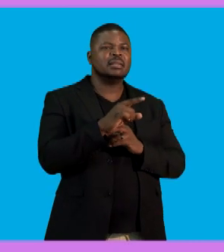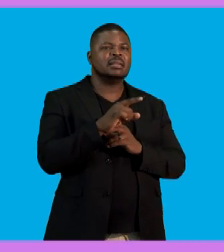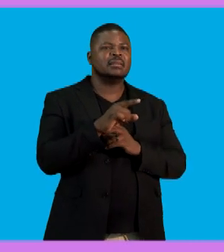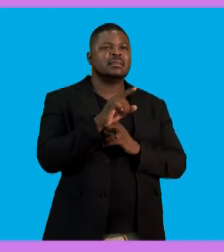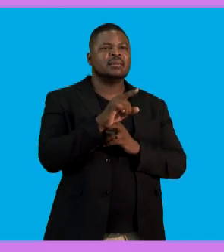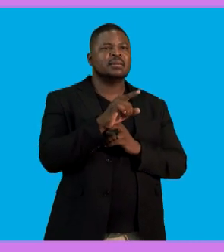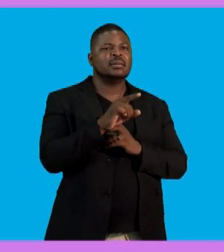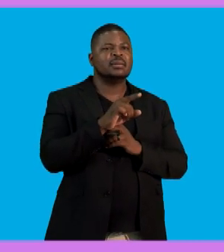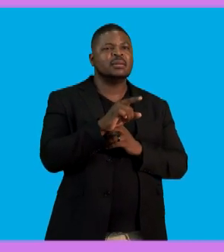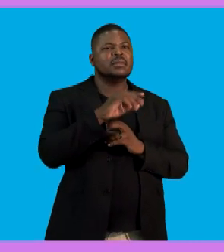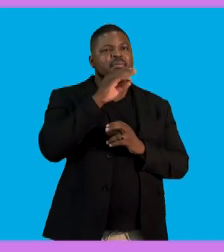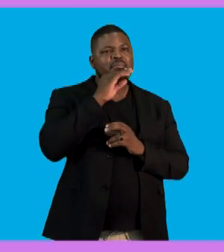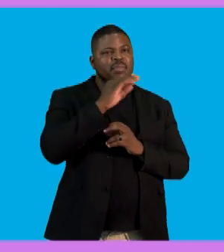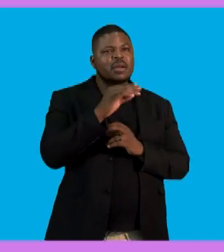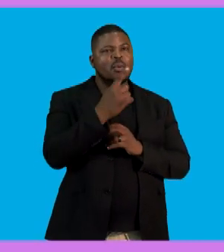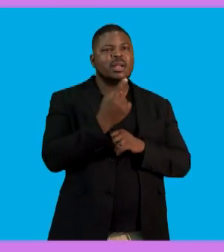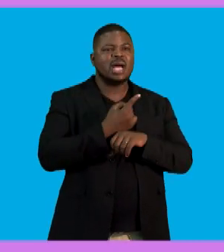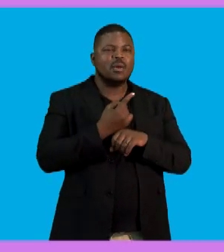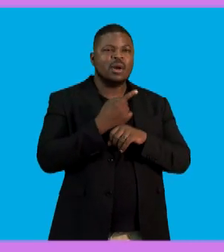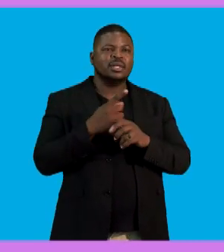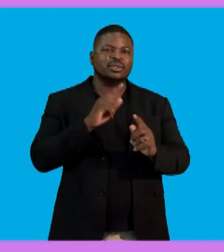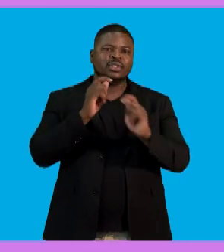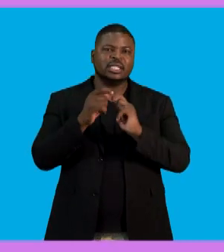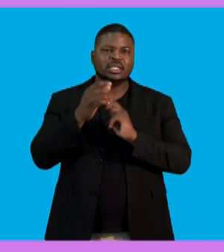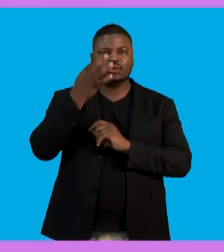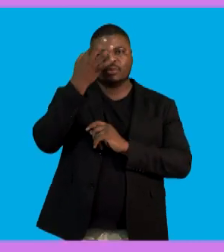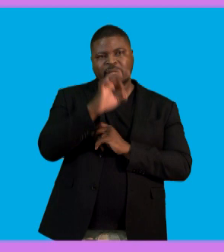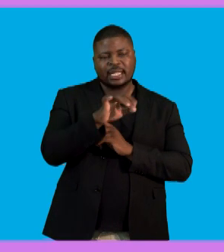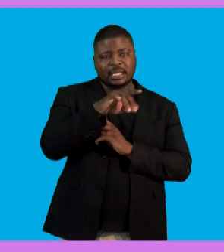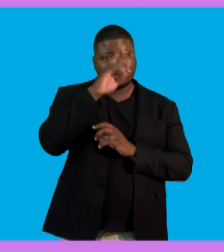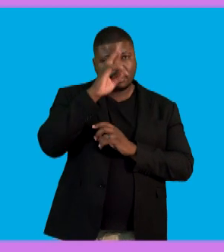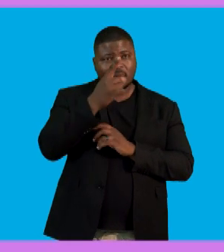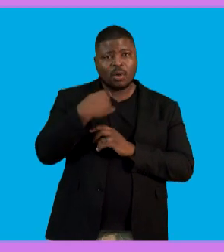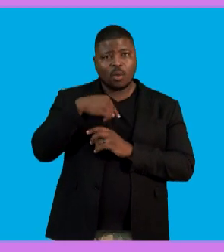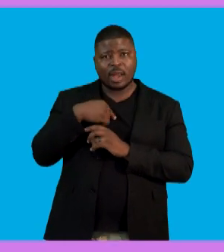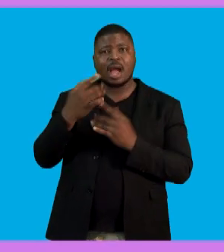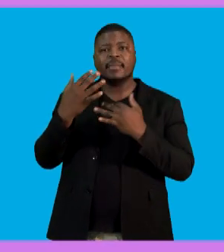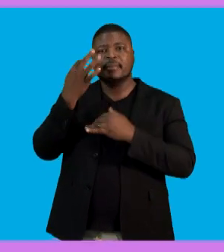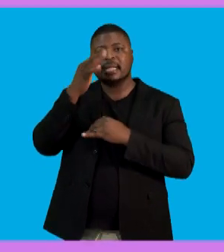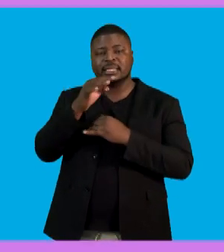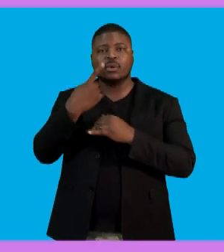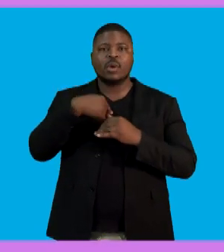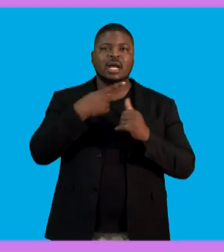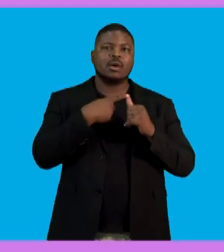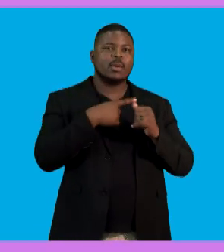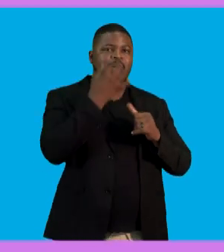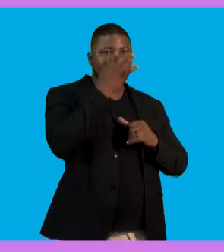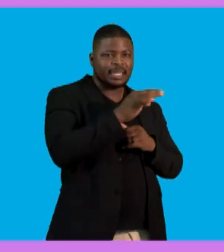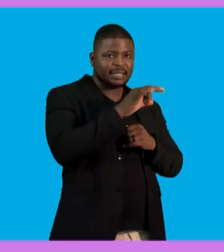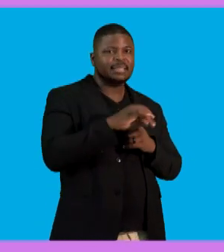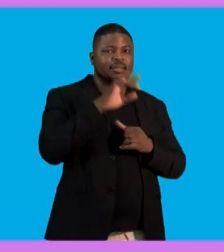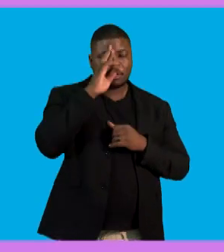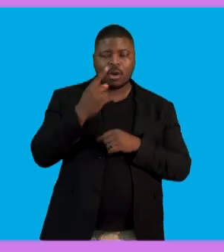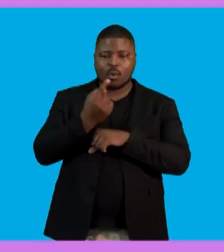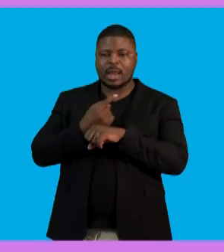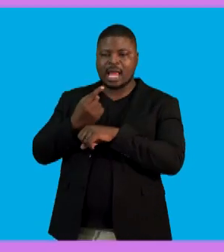we take the hour, which is 1 hour, we change it to minutes, because now we are taking it to our minute side. So it was 1 hour, so 1 hour